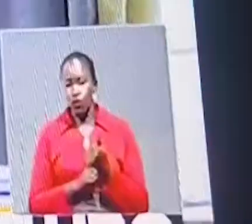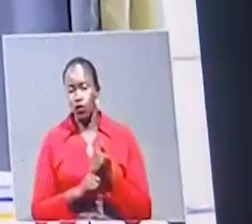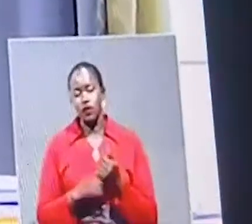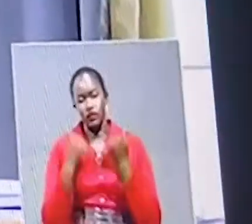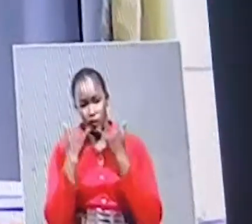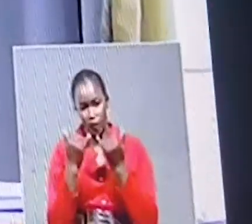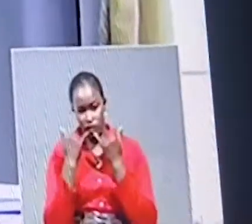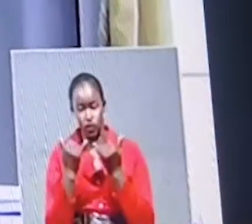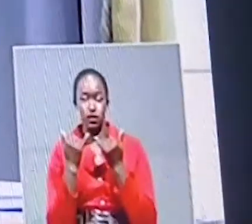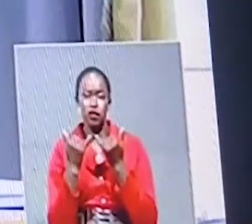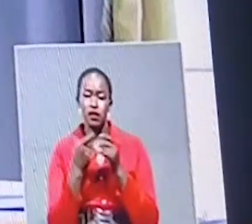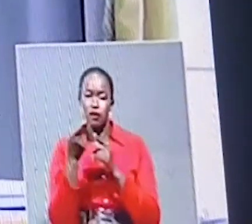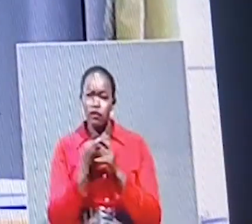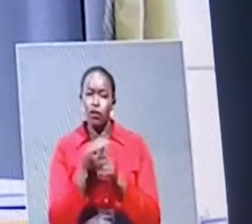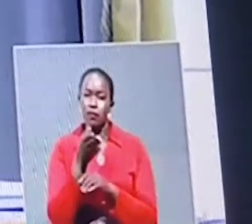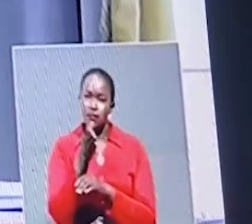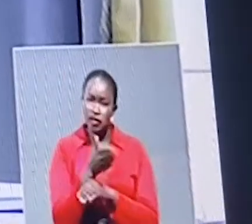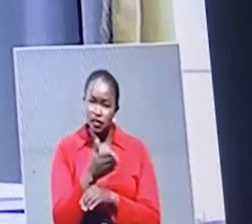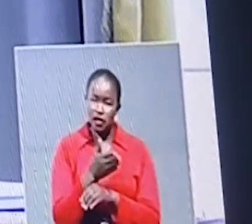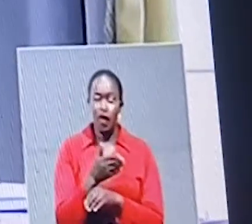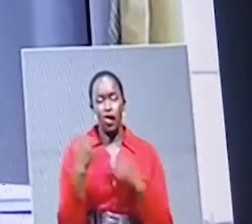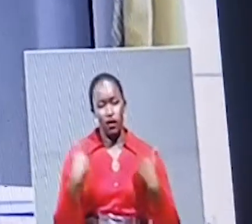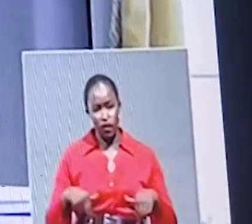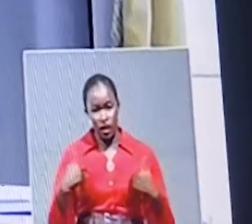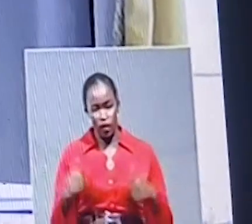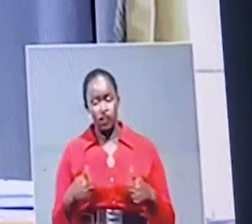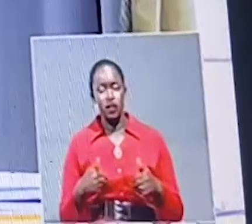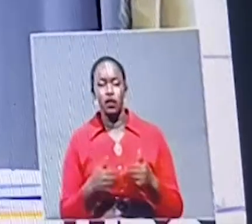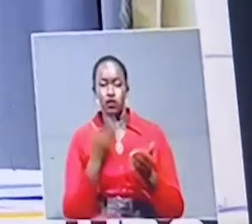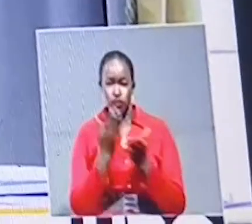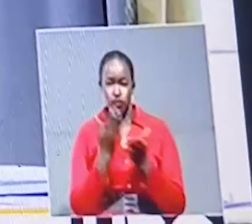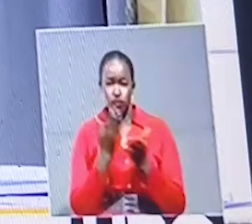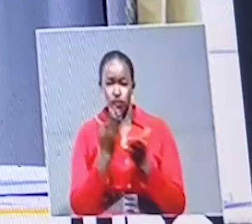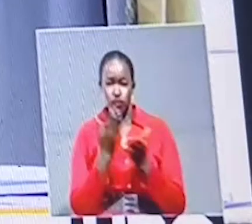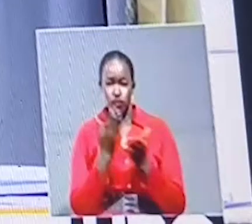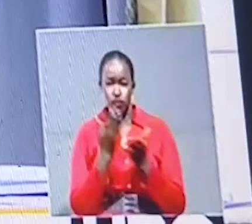information from the Minister for Health requesting that we have